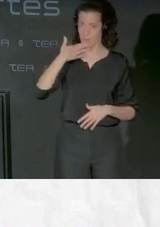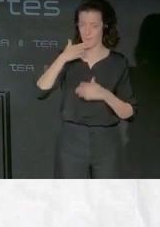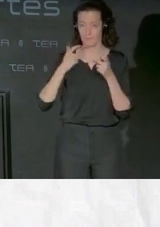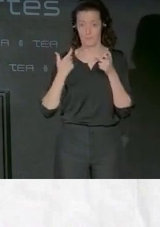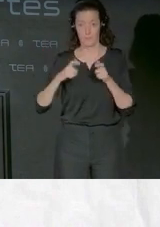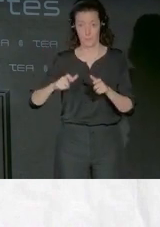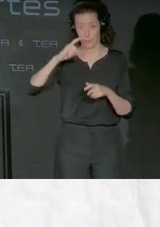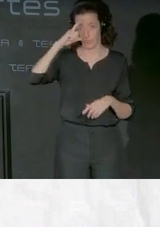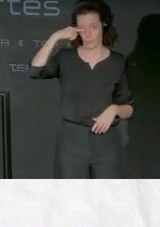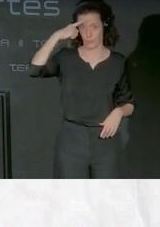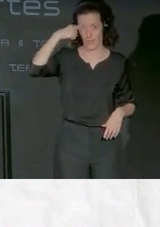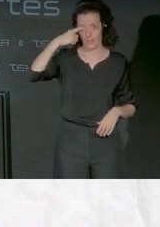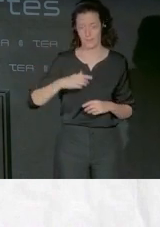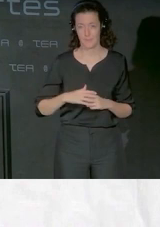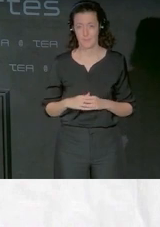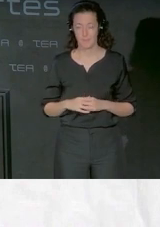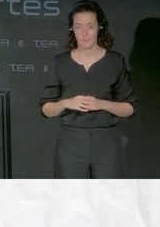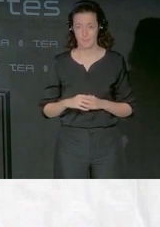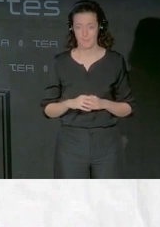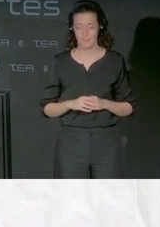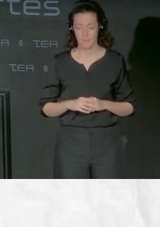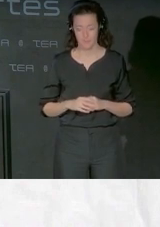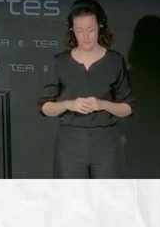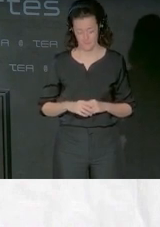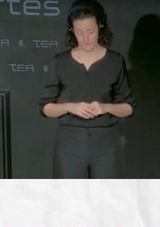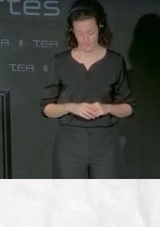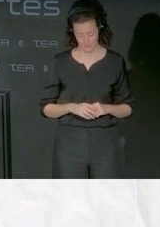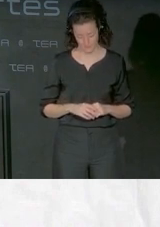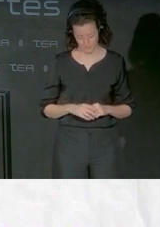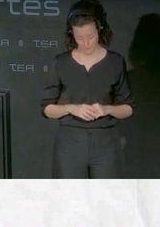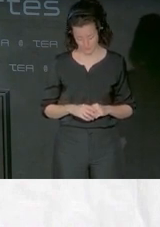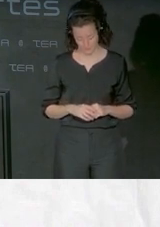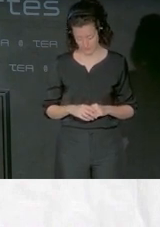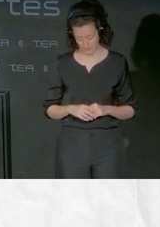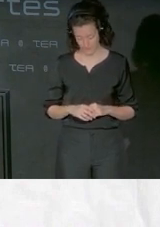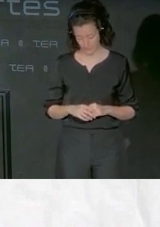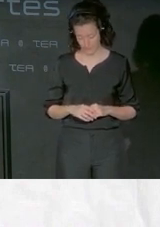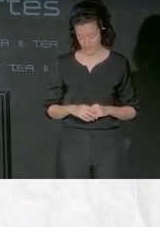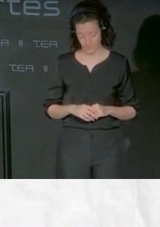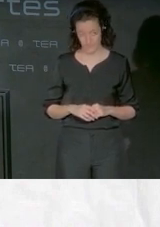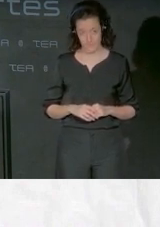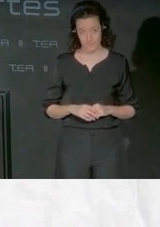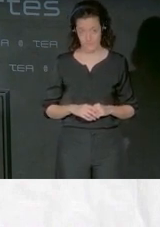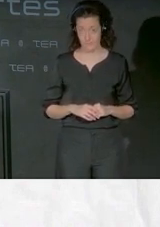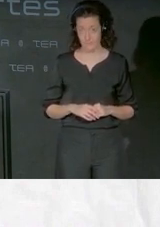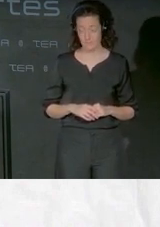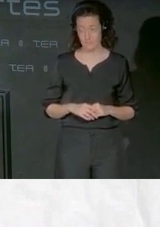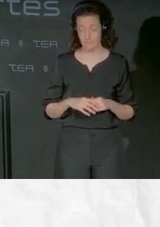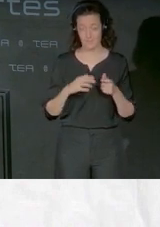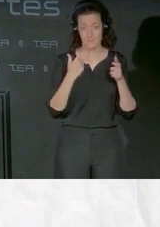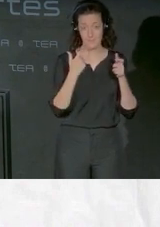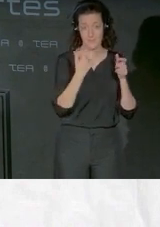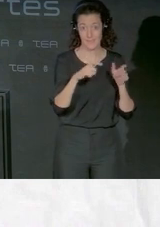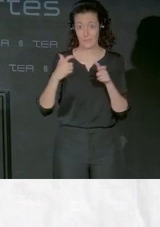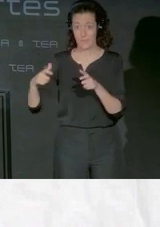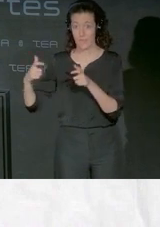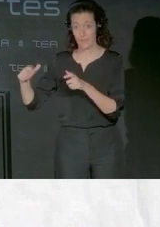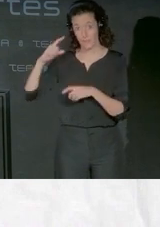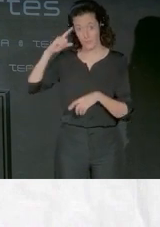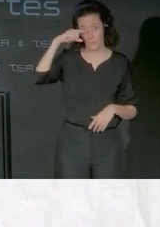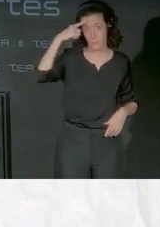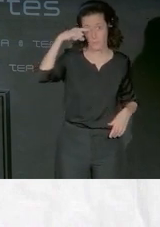cultural of the cultural industries, in both in terms of, let's say, spillovers, but also in terms of artworks becoming parts of